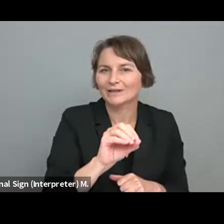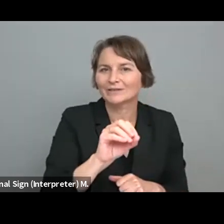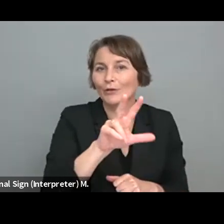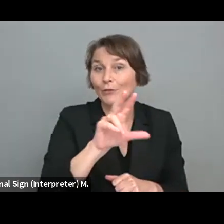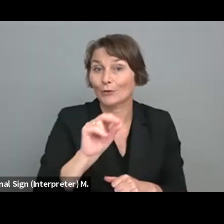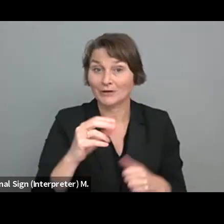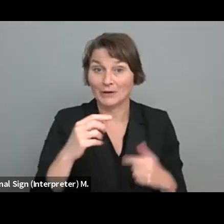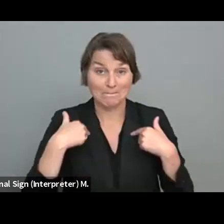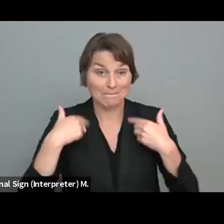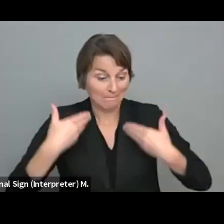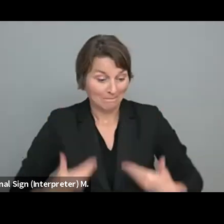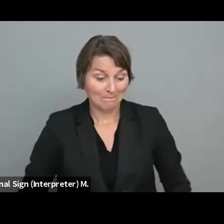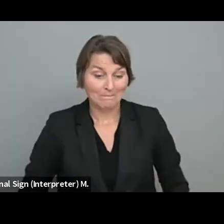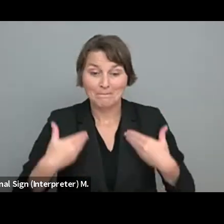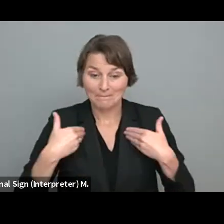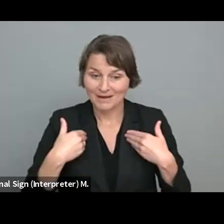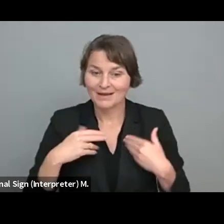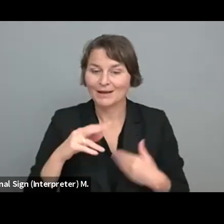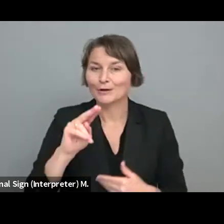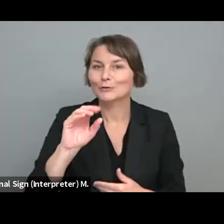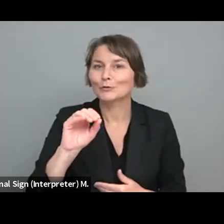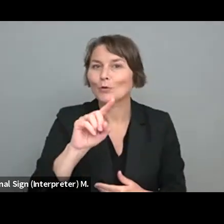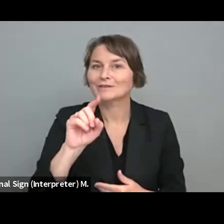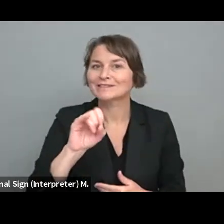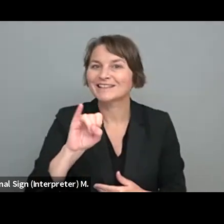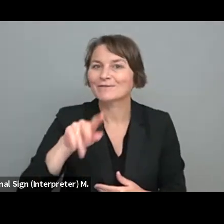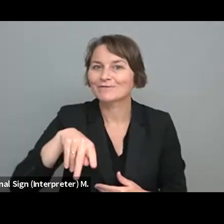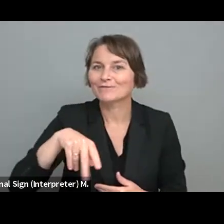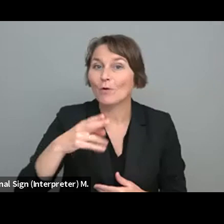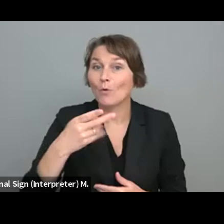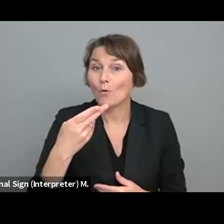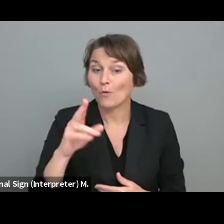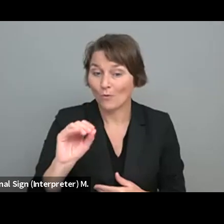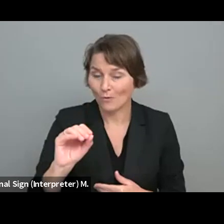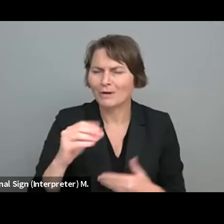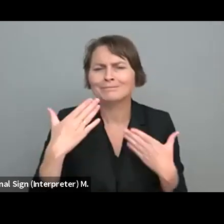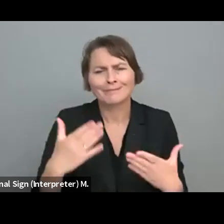what a privilege to lend my voice to such an incredible